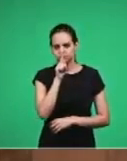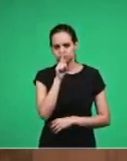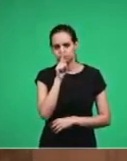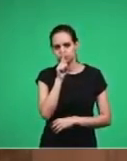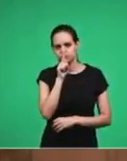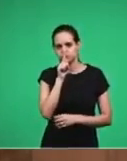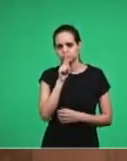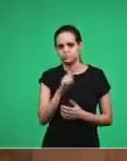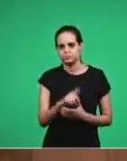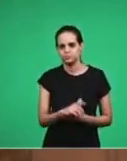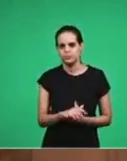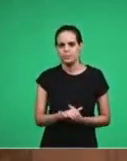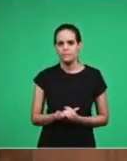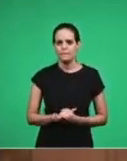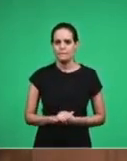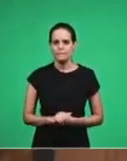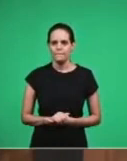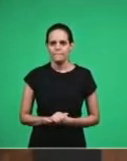we're not gonna be mad about.